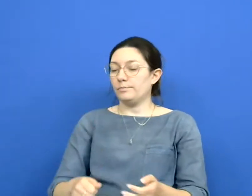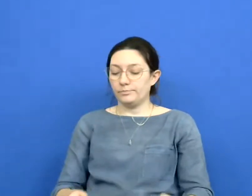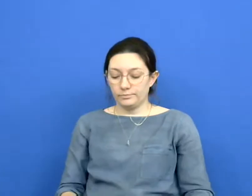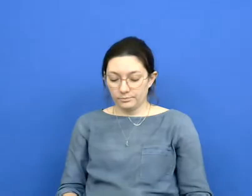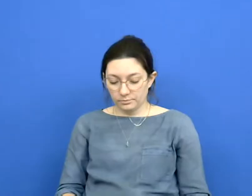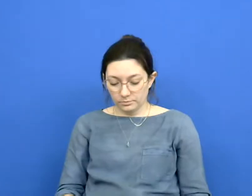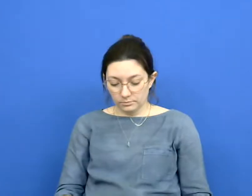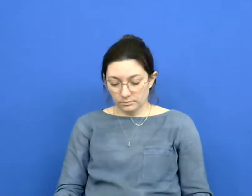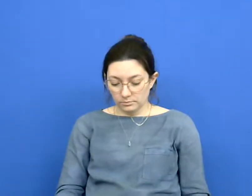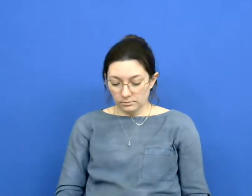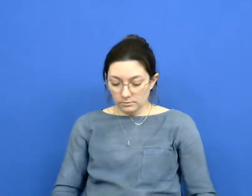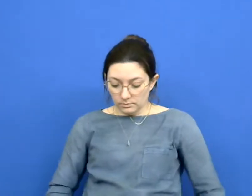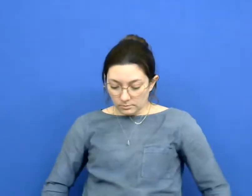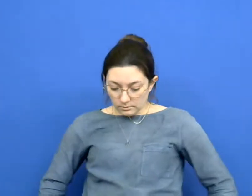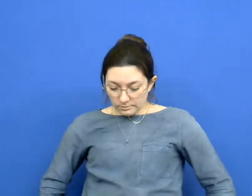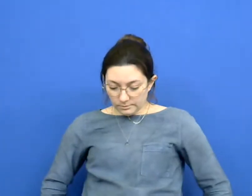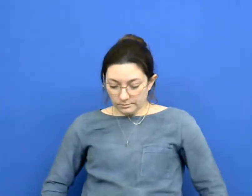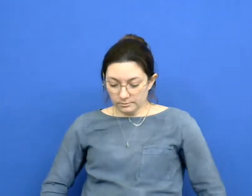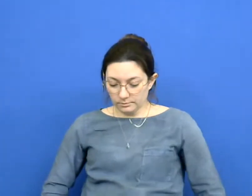To-